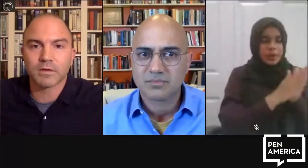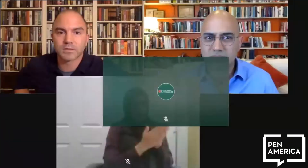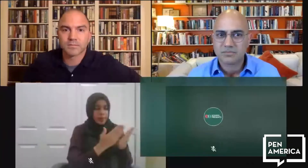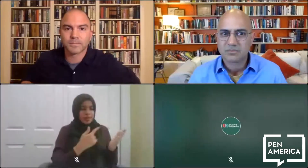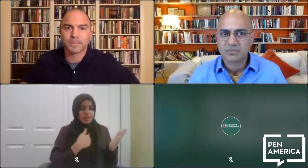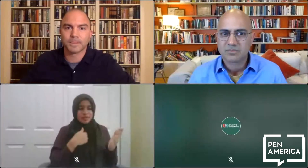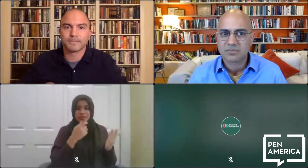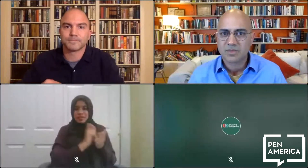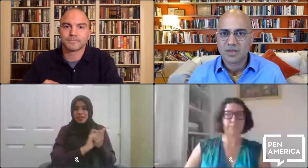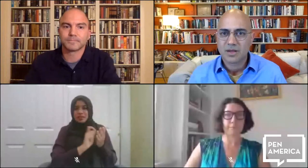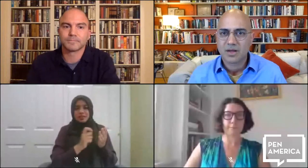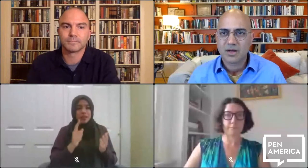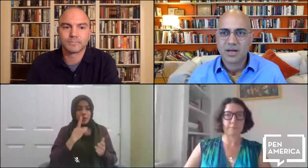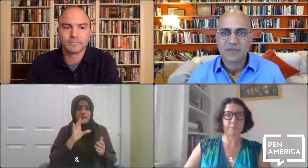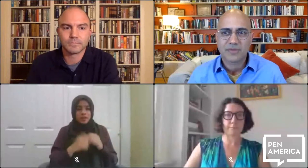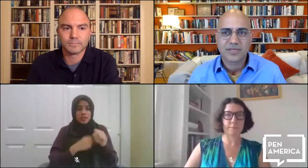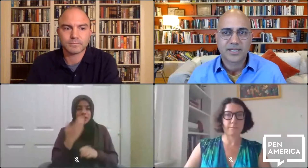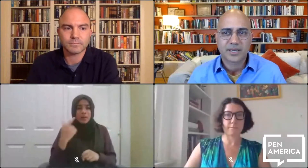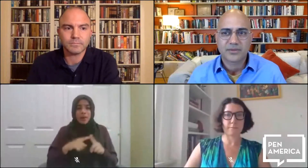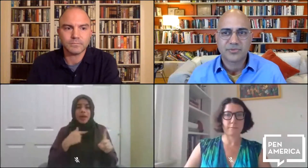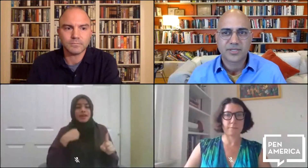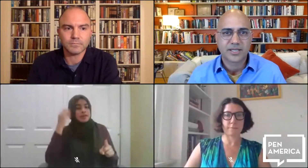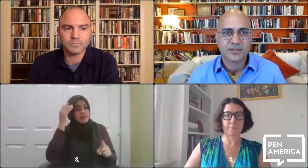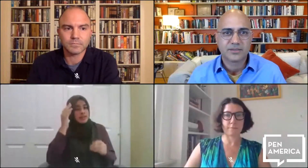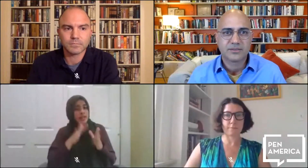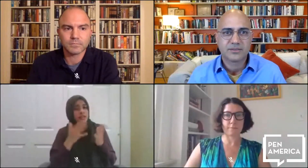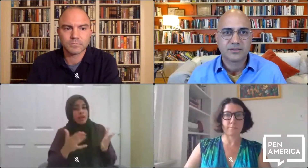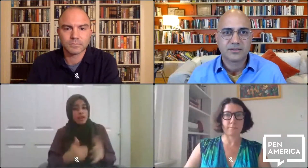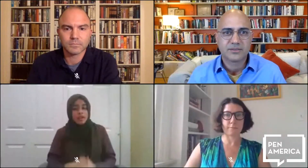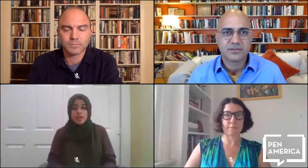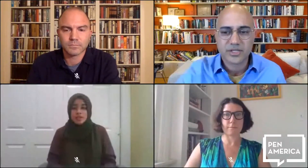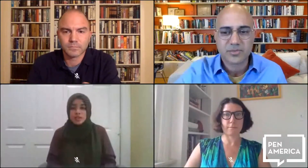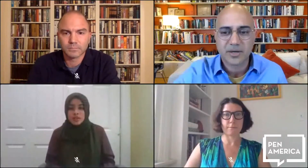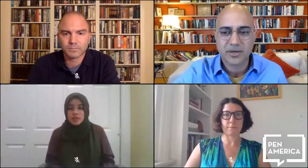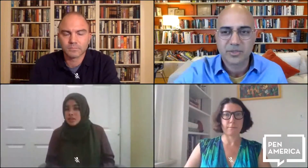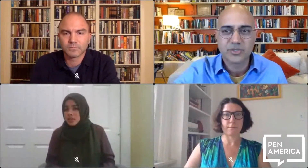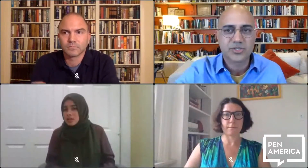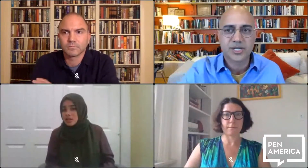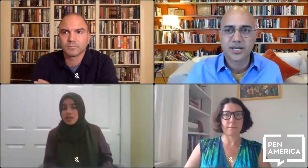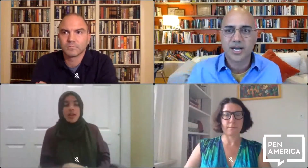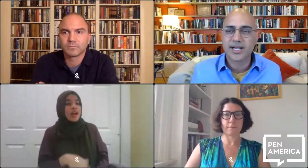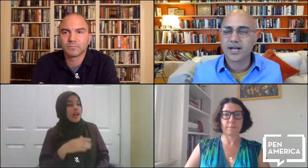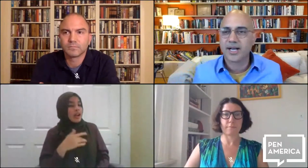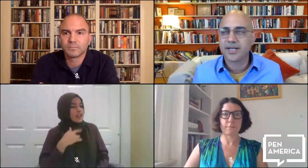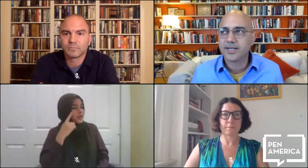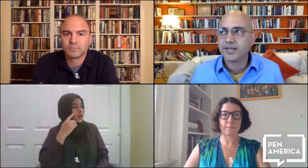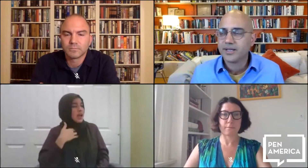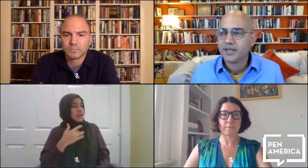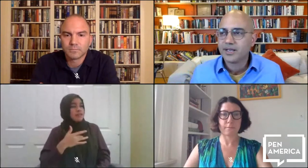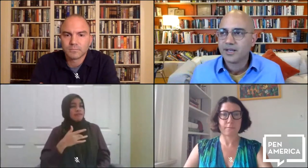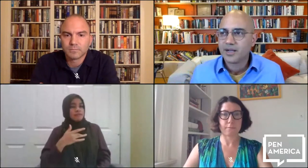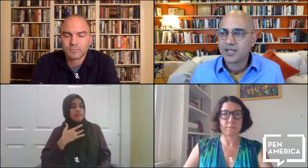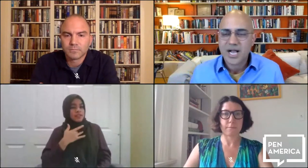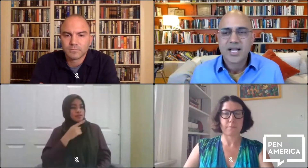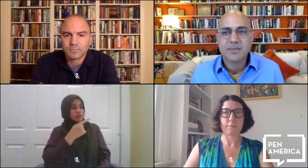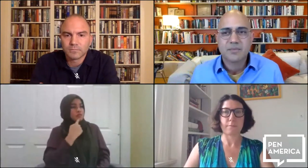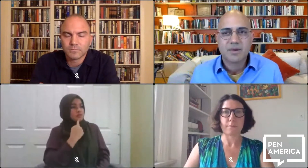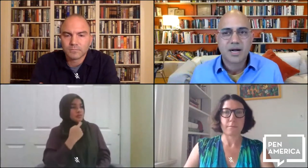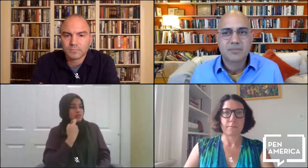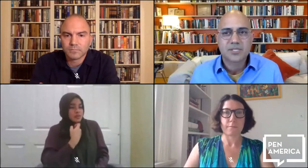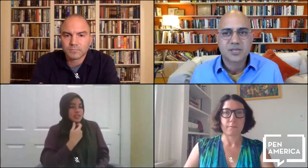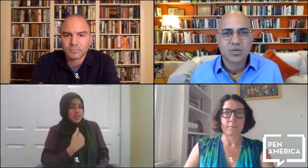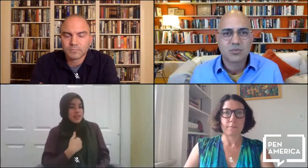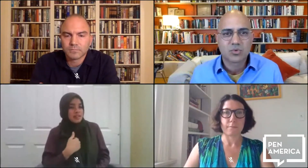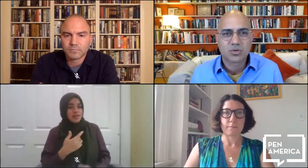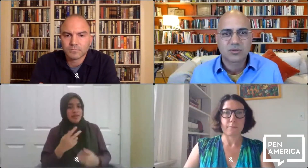lot of us. I find that it's very inspiring what you just said. Because